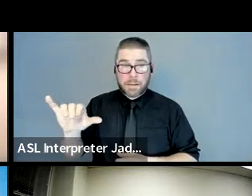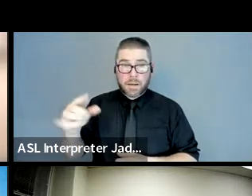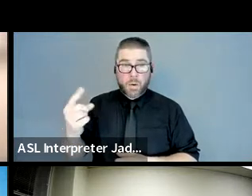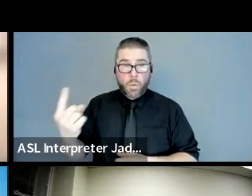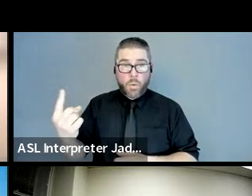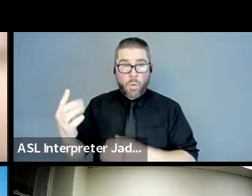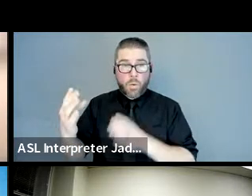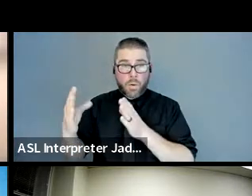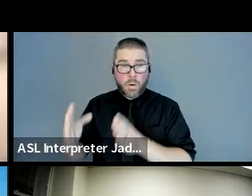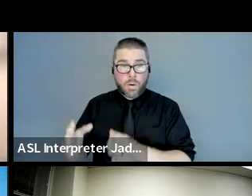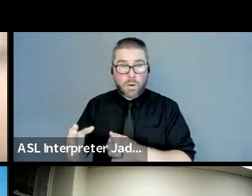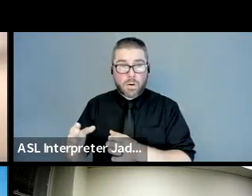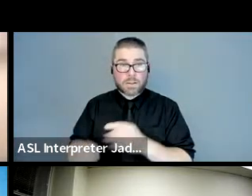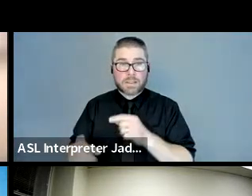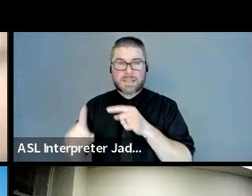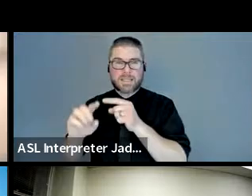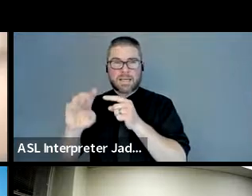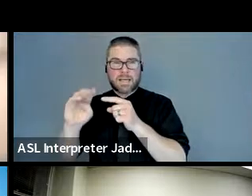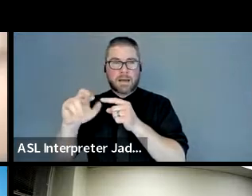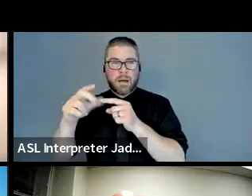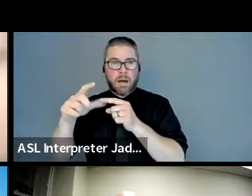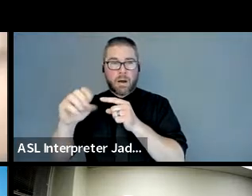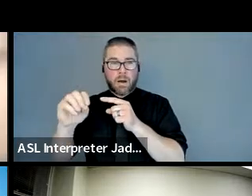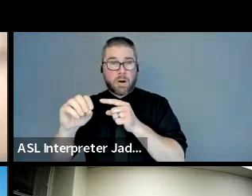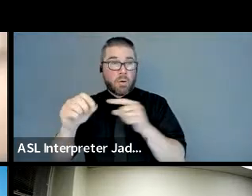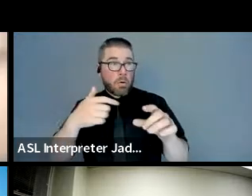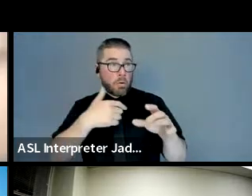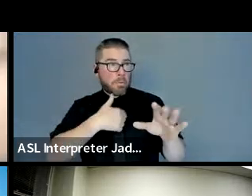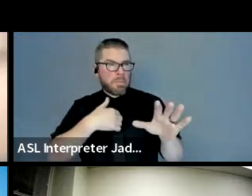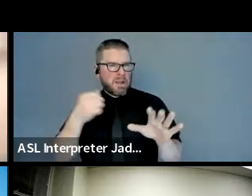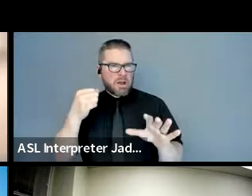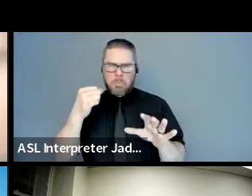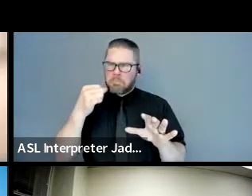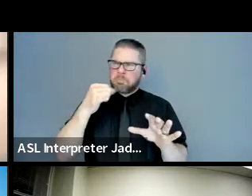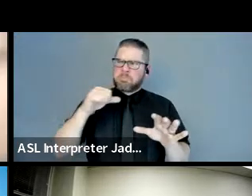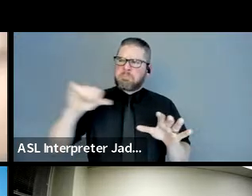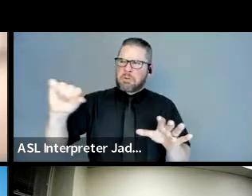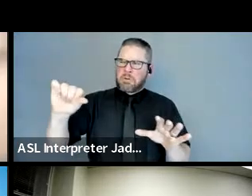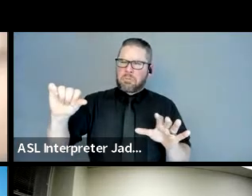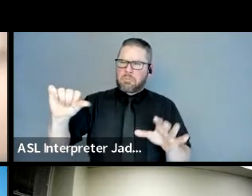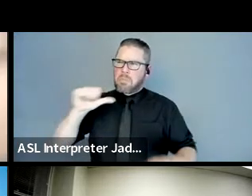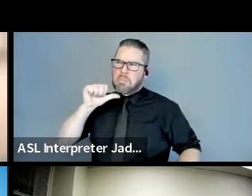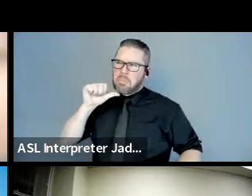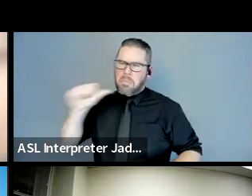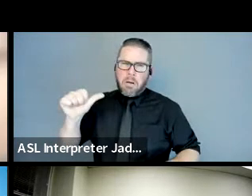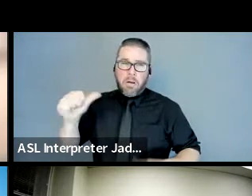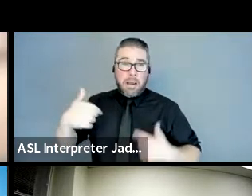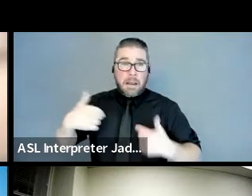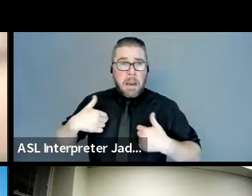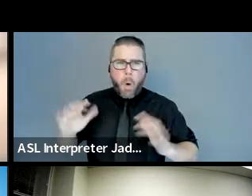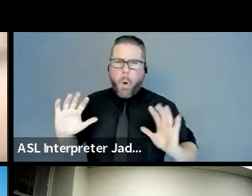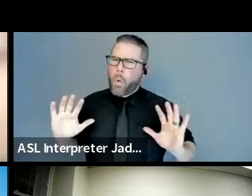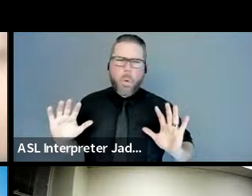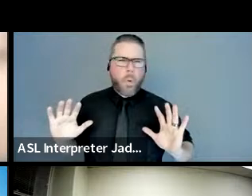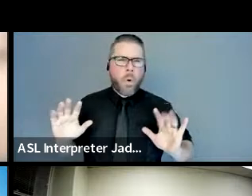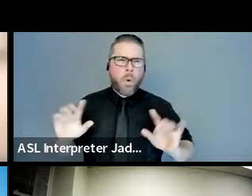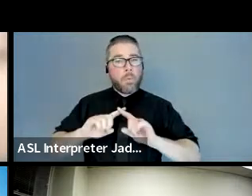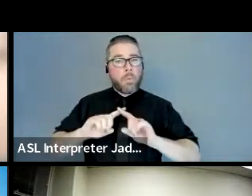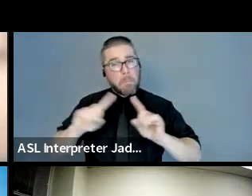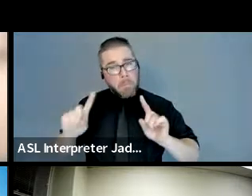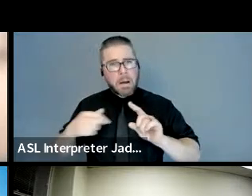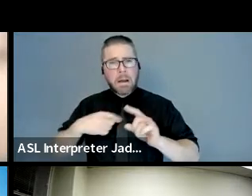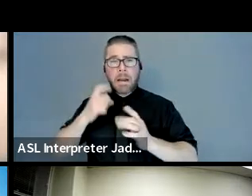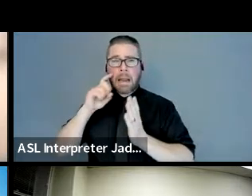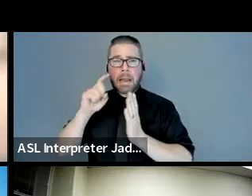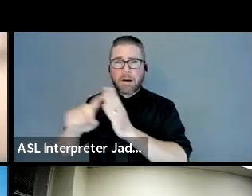I'd like to say this is Margot talking. I'm not opposed, but I do think there's been enough questions, and Debbie's concern about having